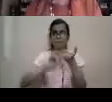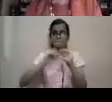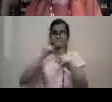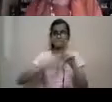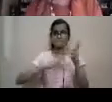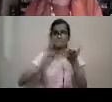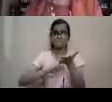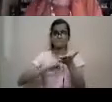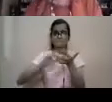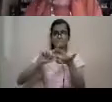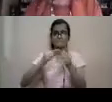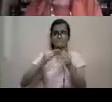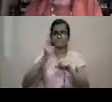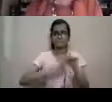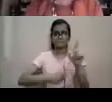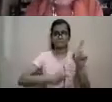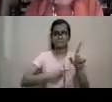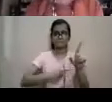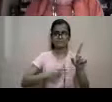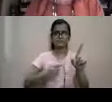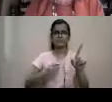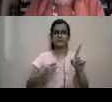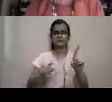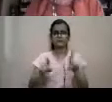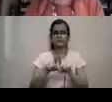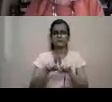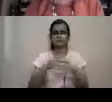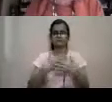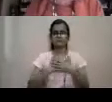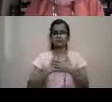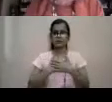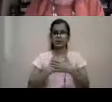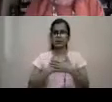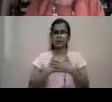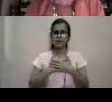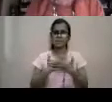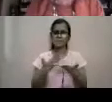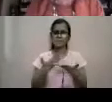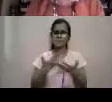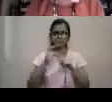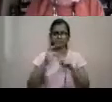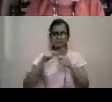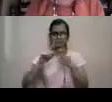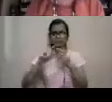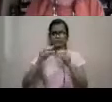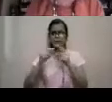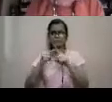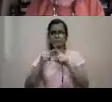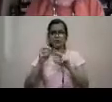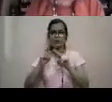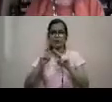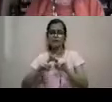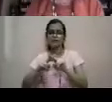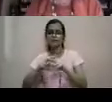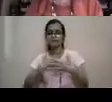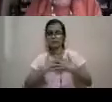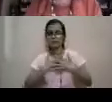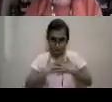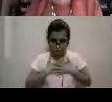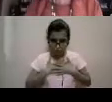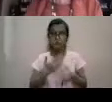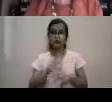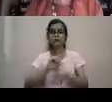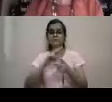leaves us with a debt of gratitude that we may be unable to repay, resentful in